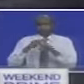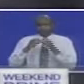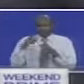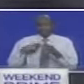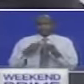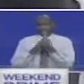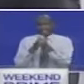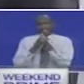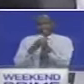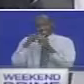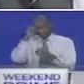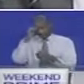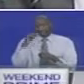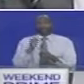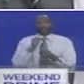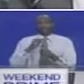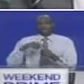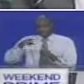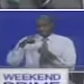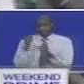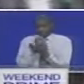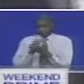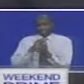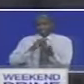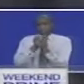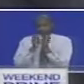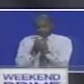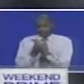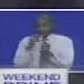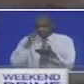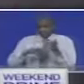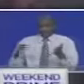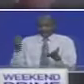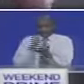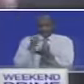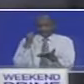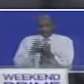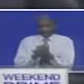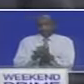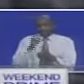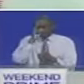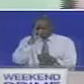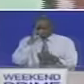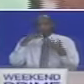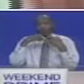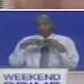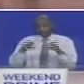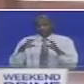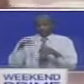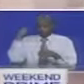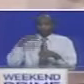government on parastatal reforms. His decision early in the year to appoint political losers allied to his Jubilee coalition to